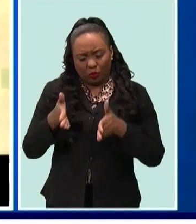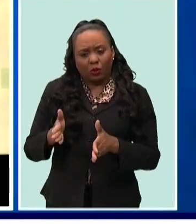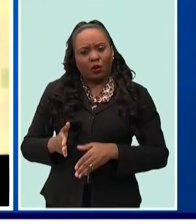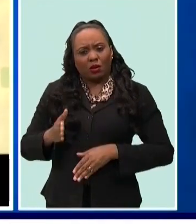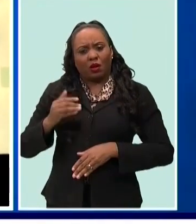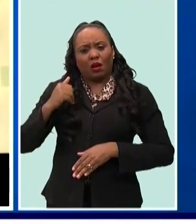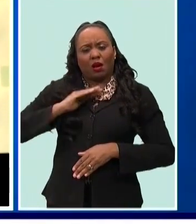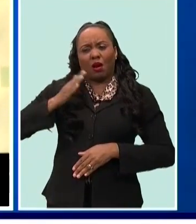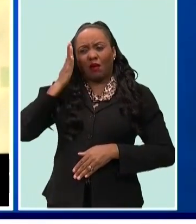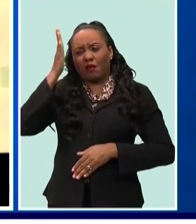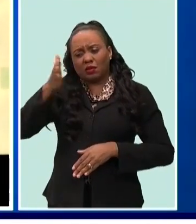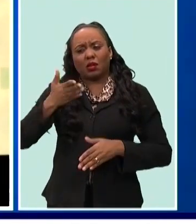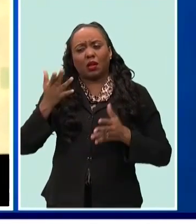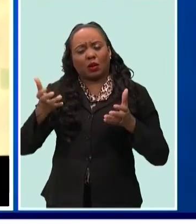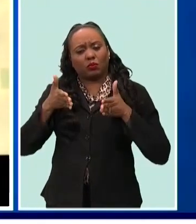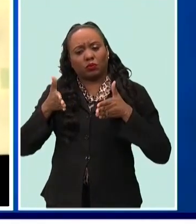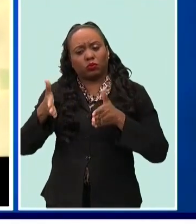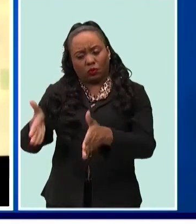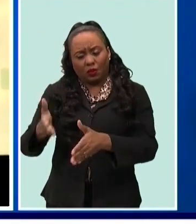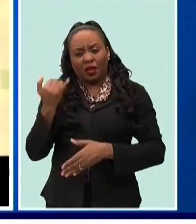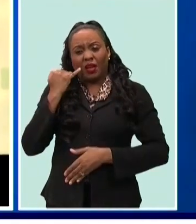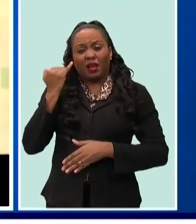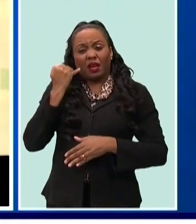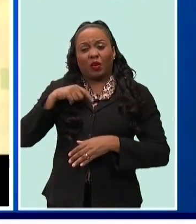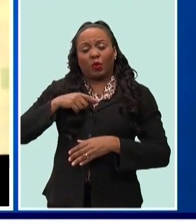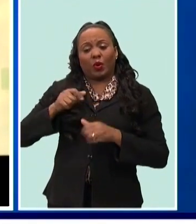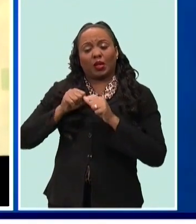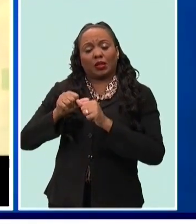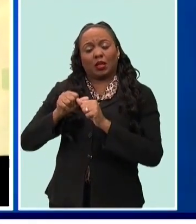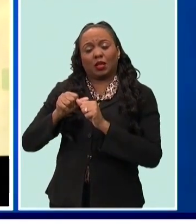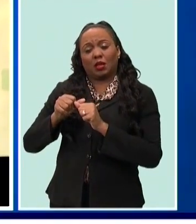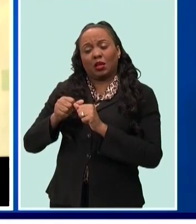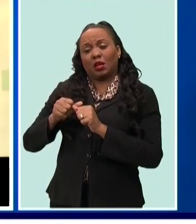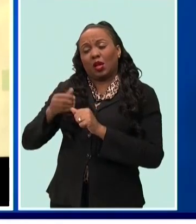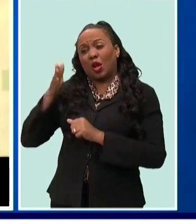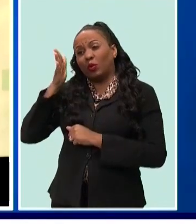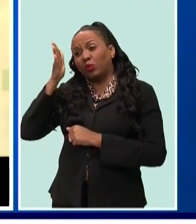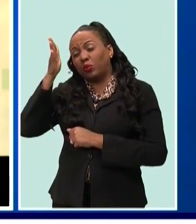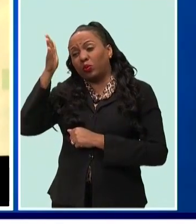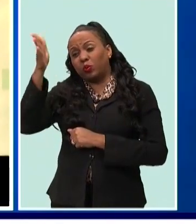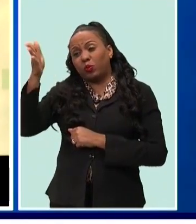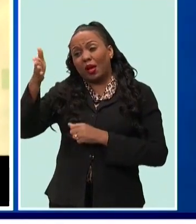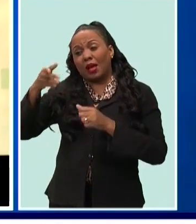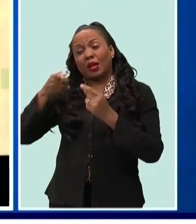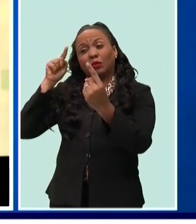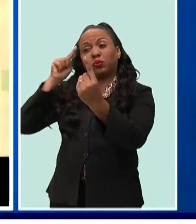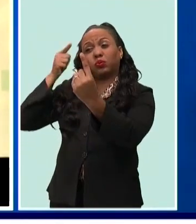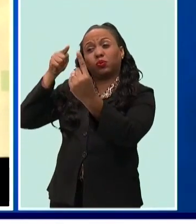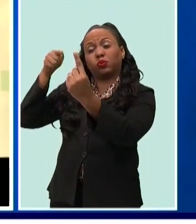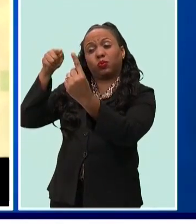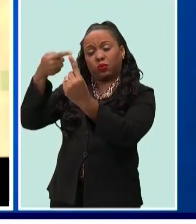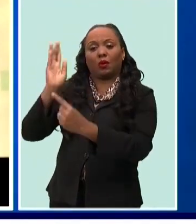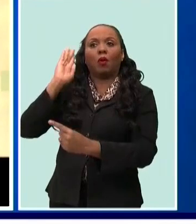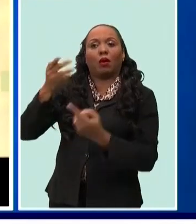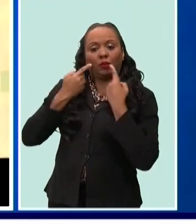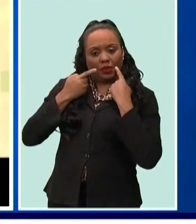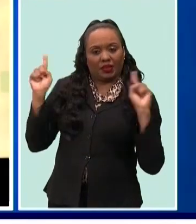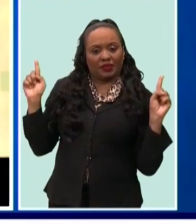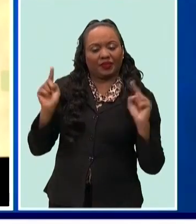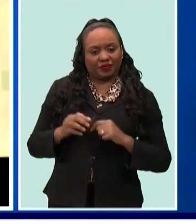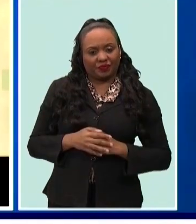recognize that if we continue on this destination, on this road, sorry, we shall reach our destination. The